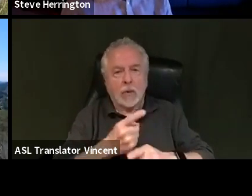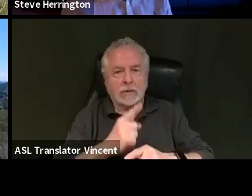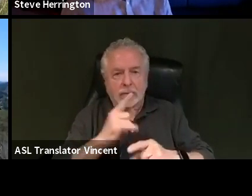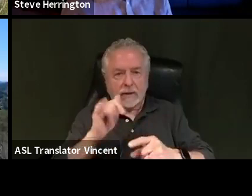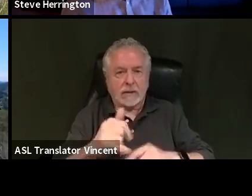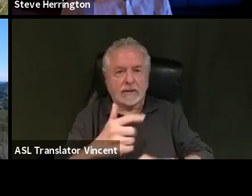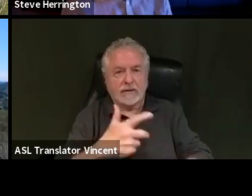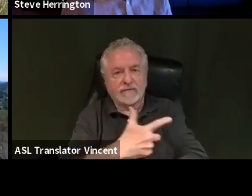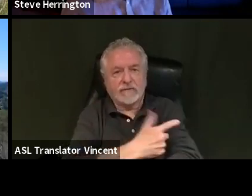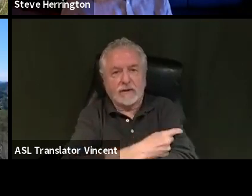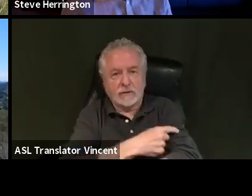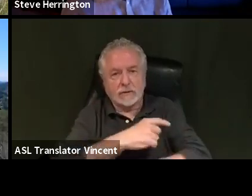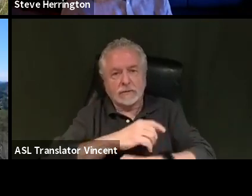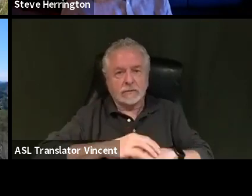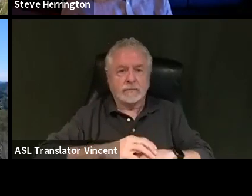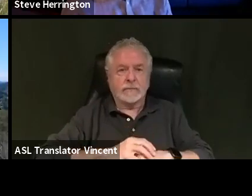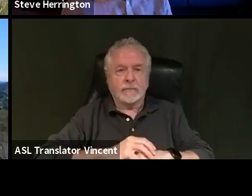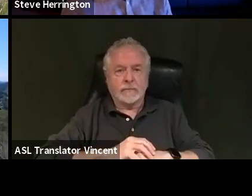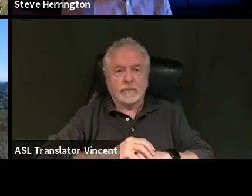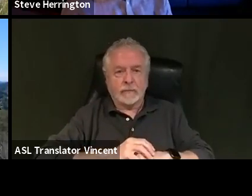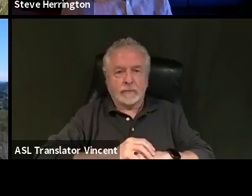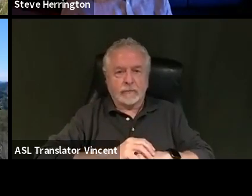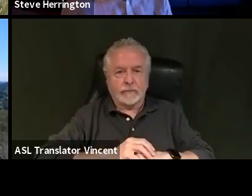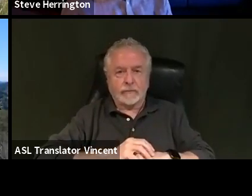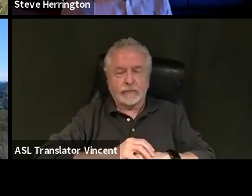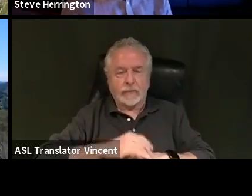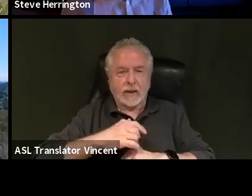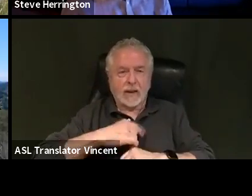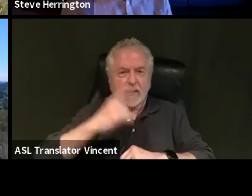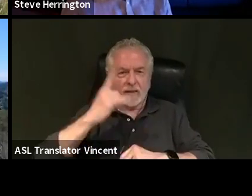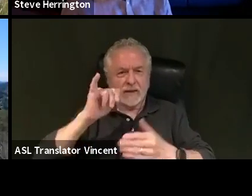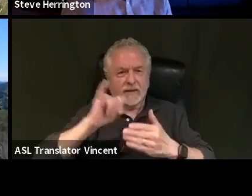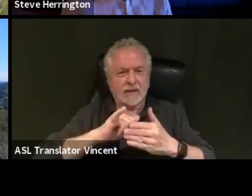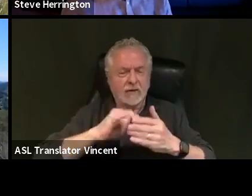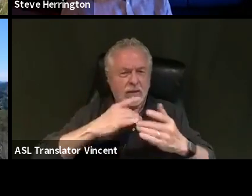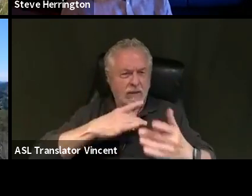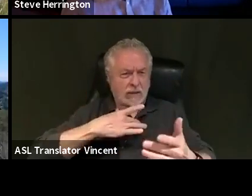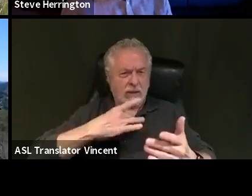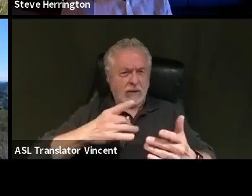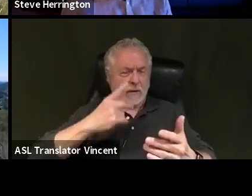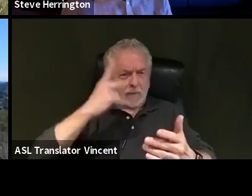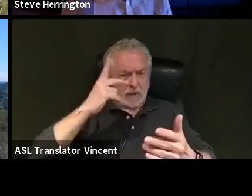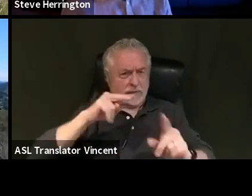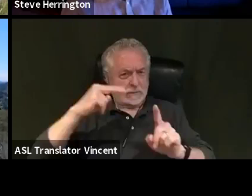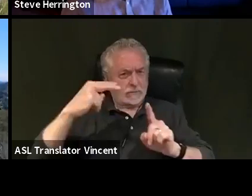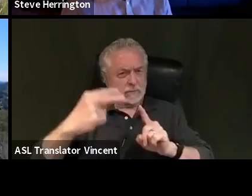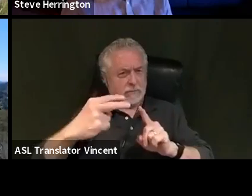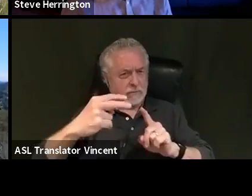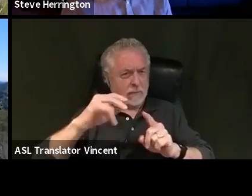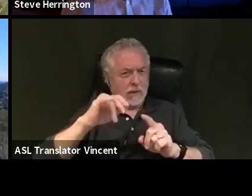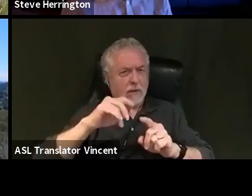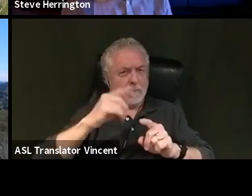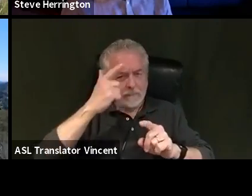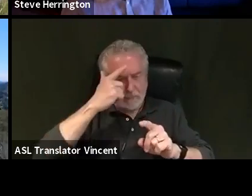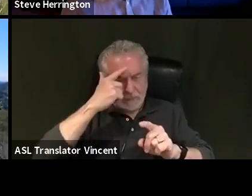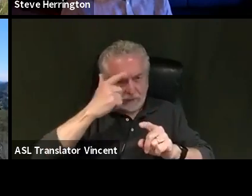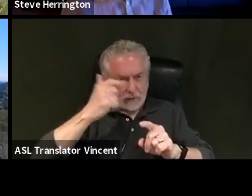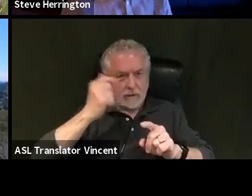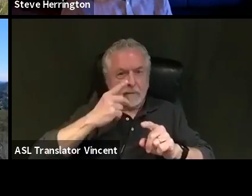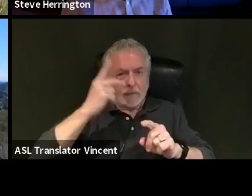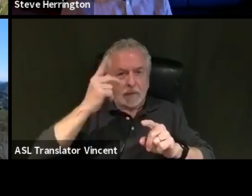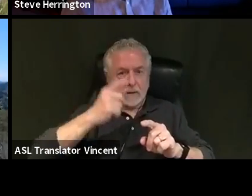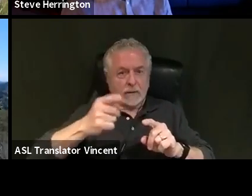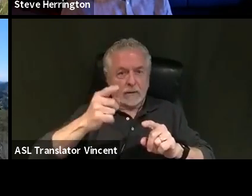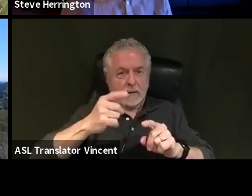about vaccines when they come into the office. I think that it's interesting from a parent standpoint because a lot of the